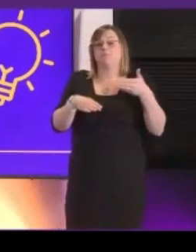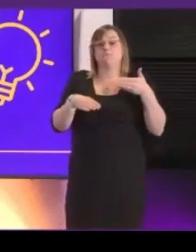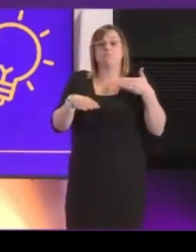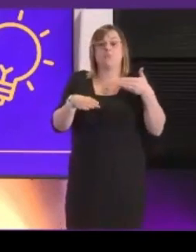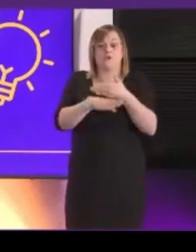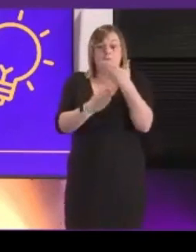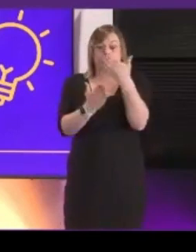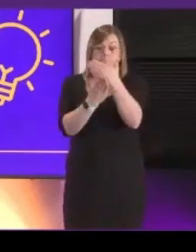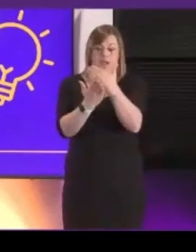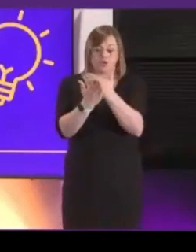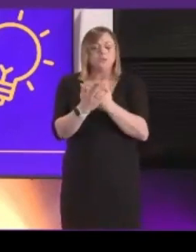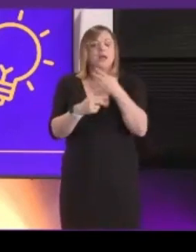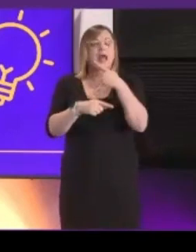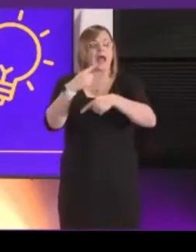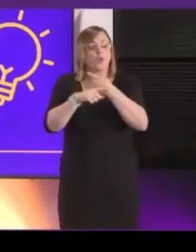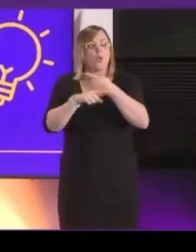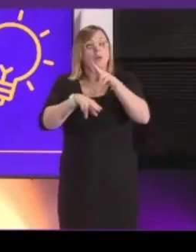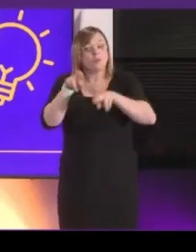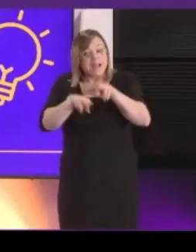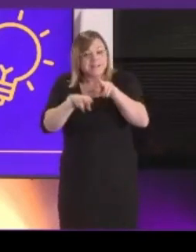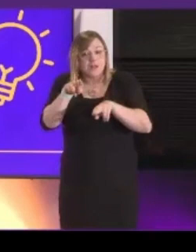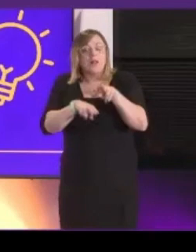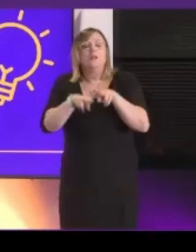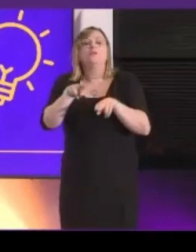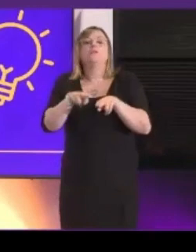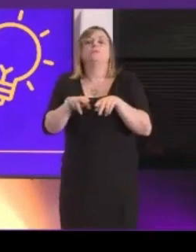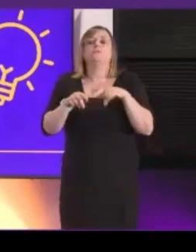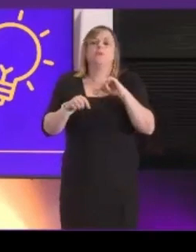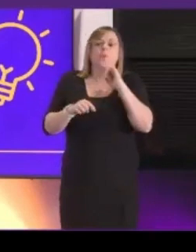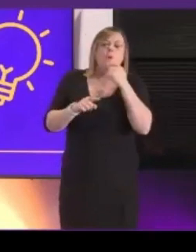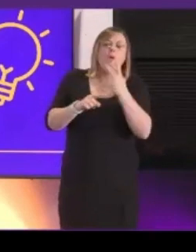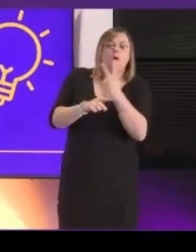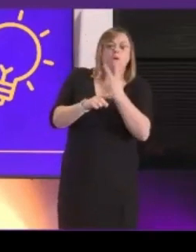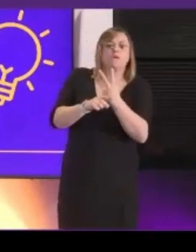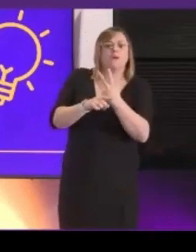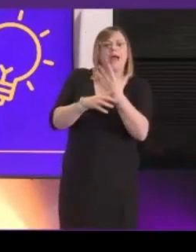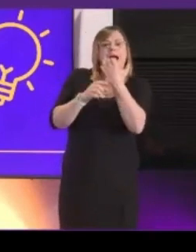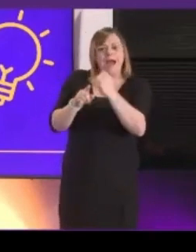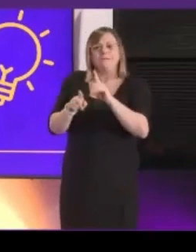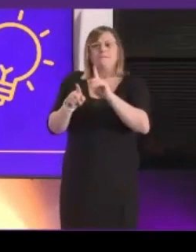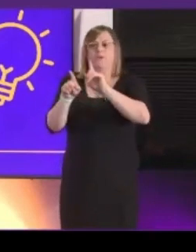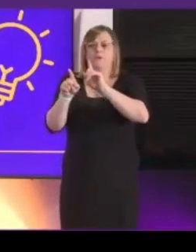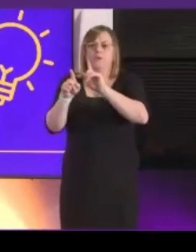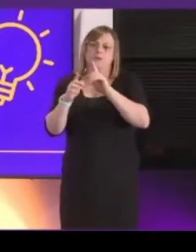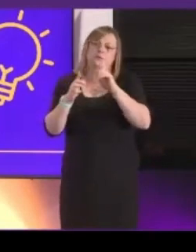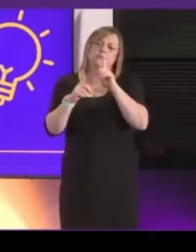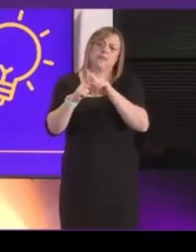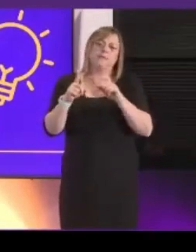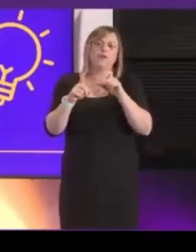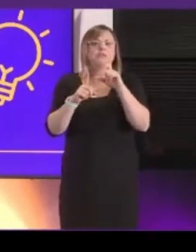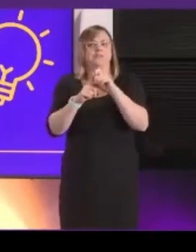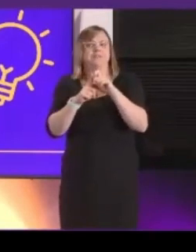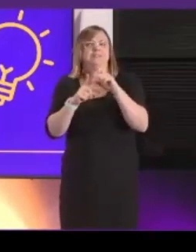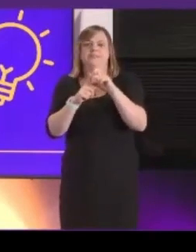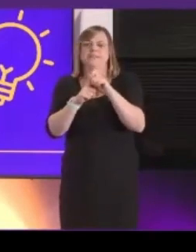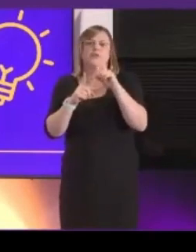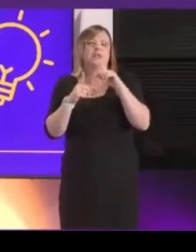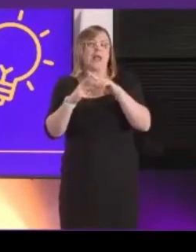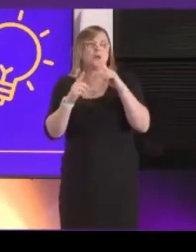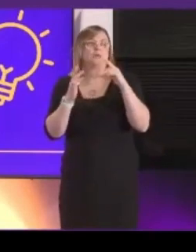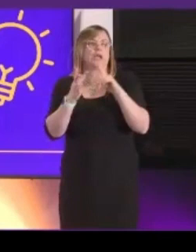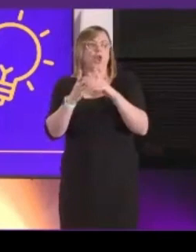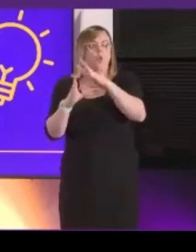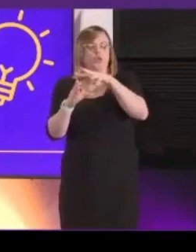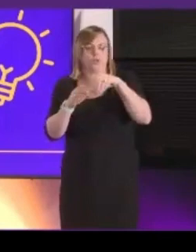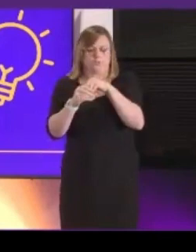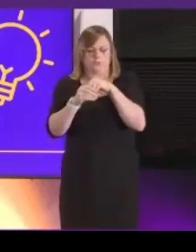measures and in annual appraisals that there is often a diversity, equity and inclusion requirement. So I